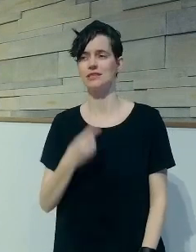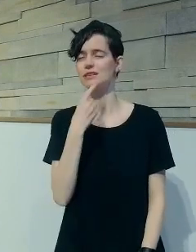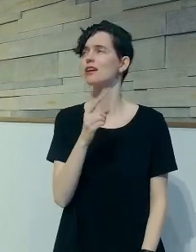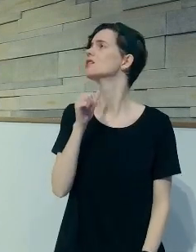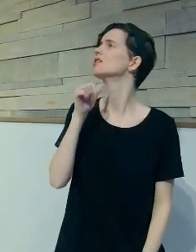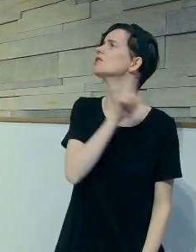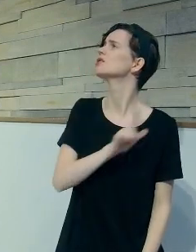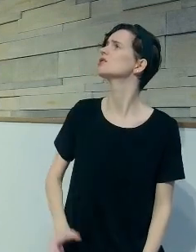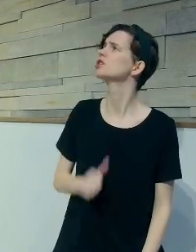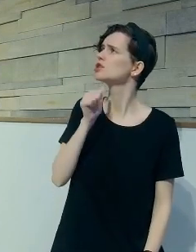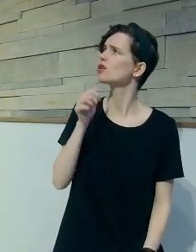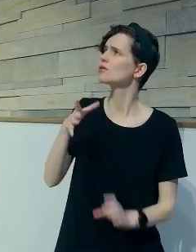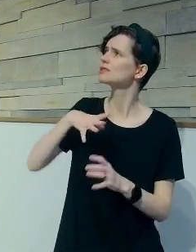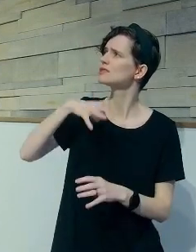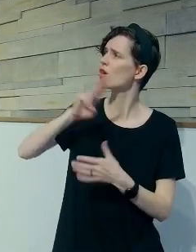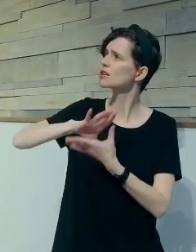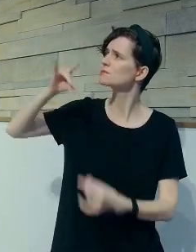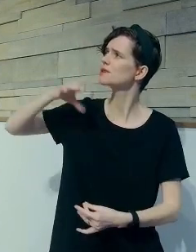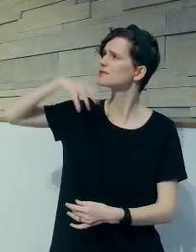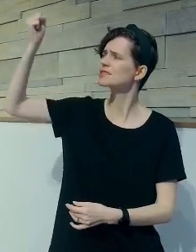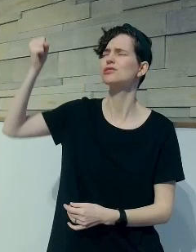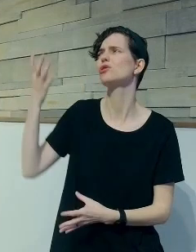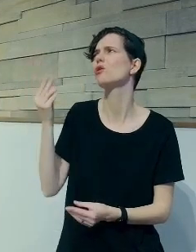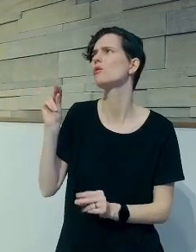do not take your Holy Spirit away from me. God, I